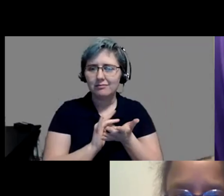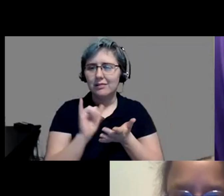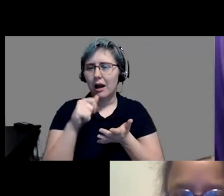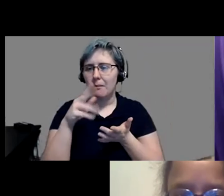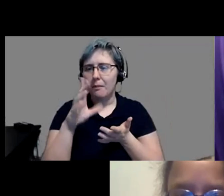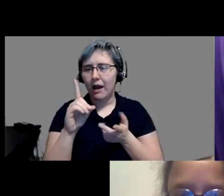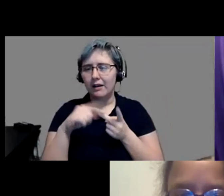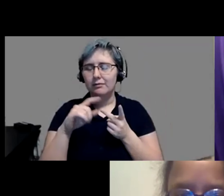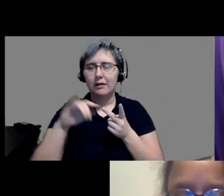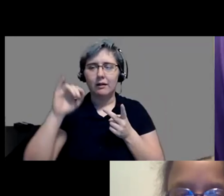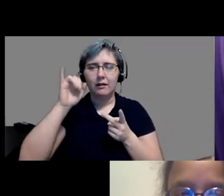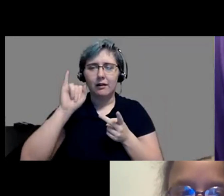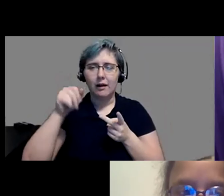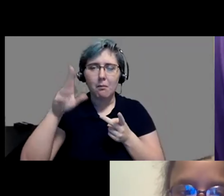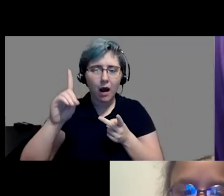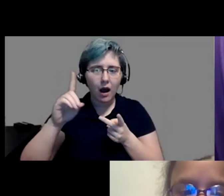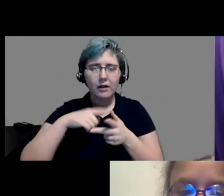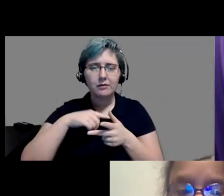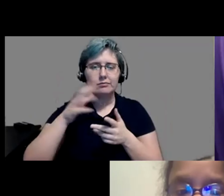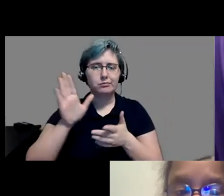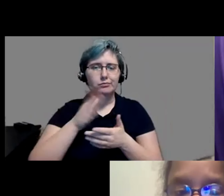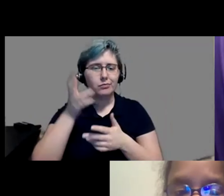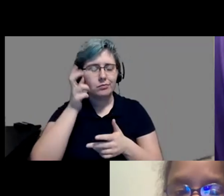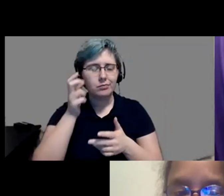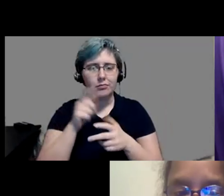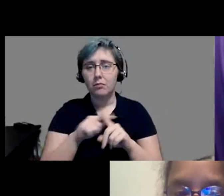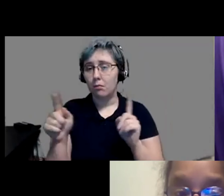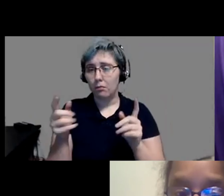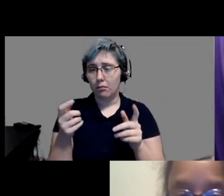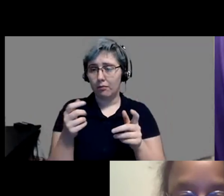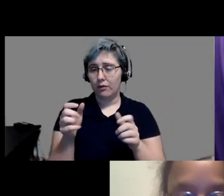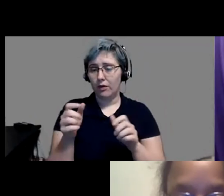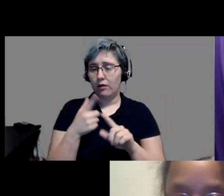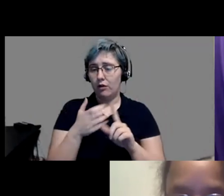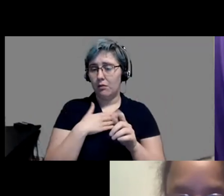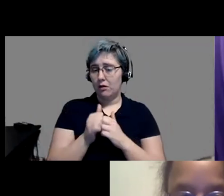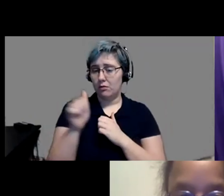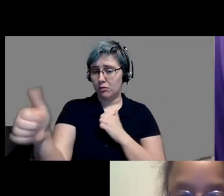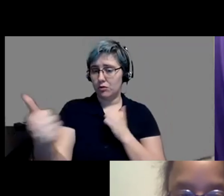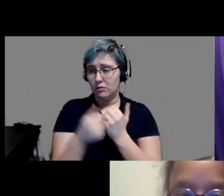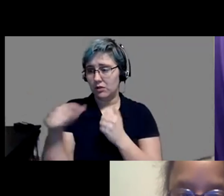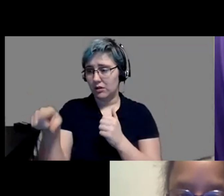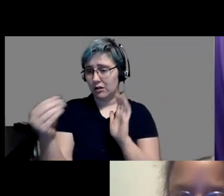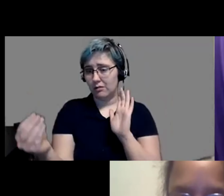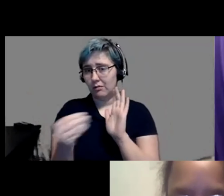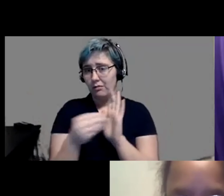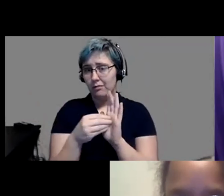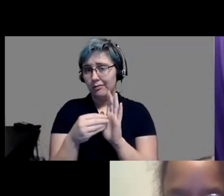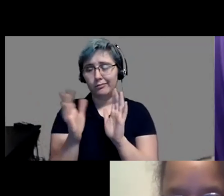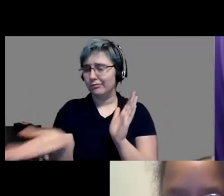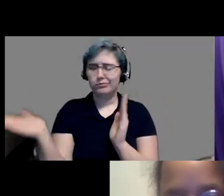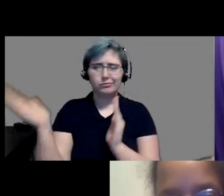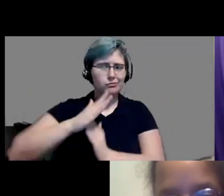an iPod, but the things that I got from my remote support, they just put icing on the cake.